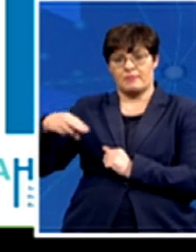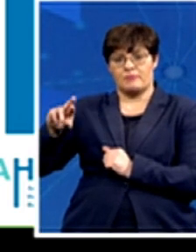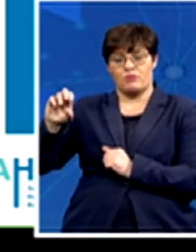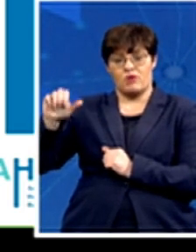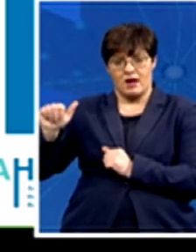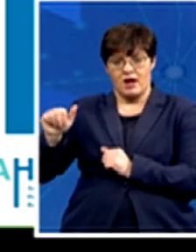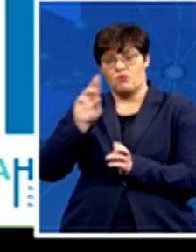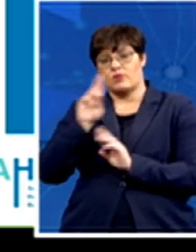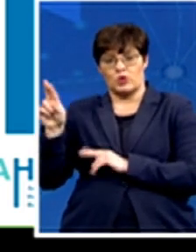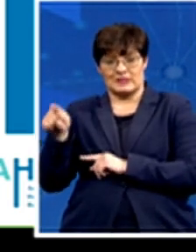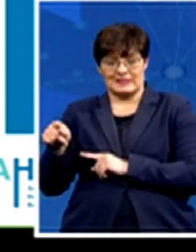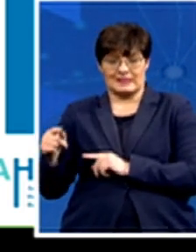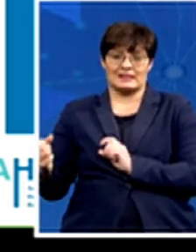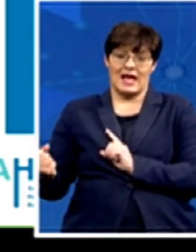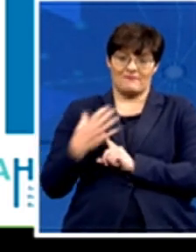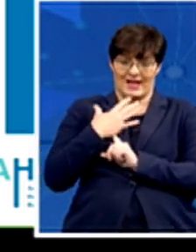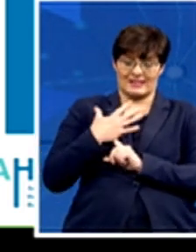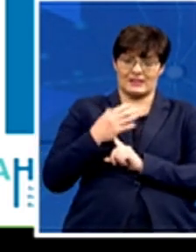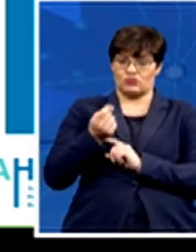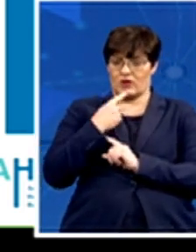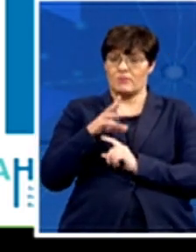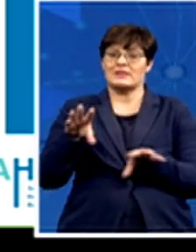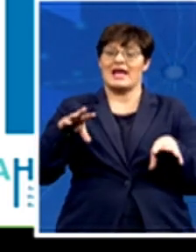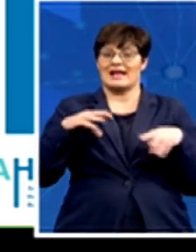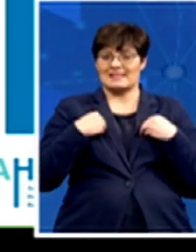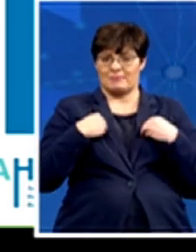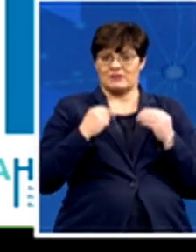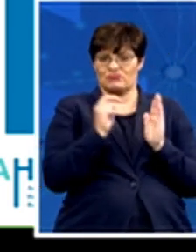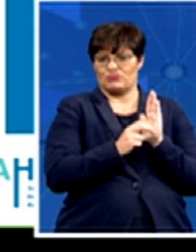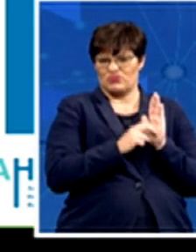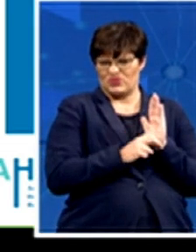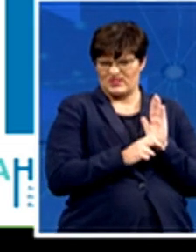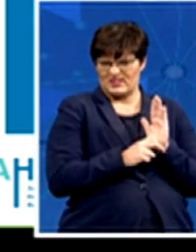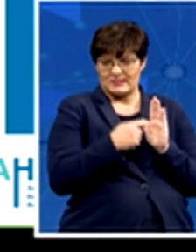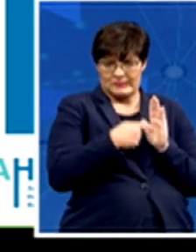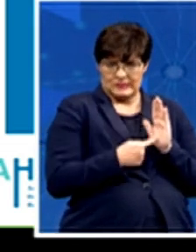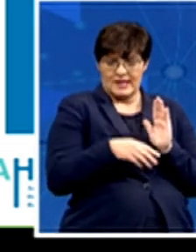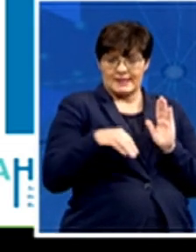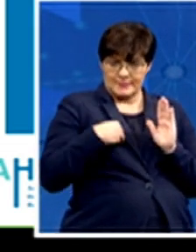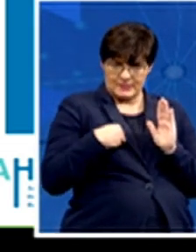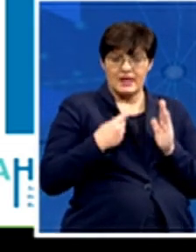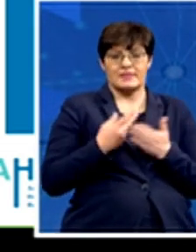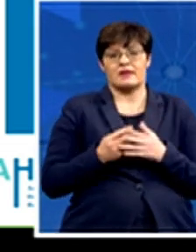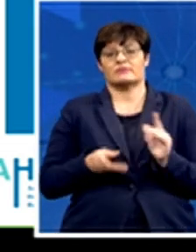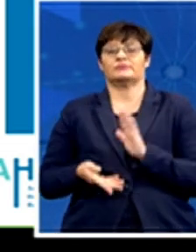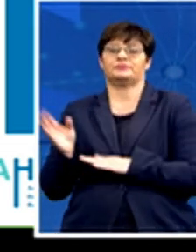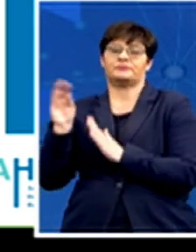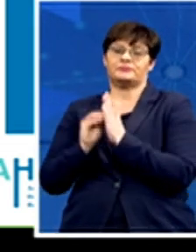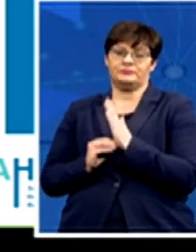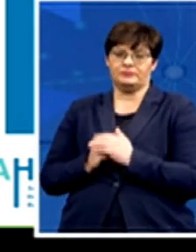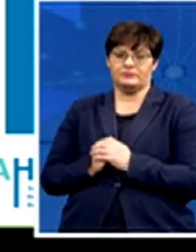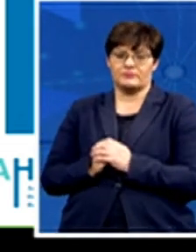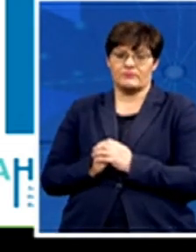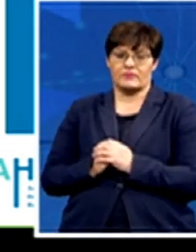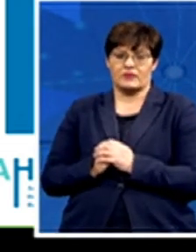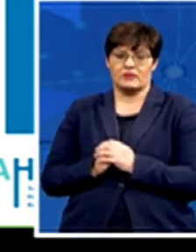to accept the conditions thereof, and then you're ready to go. Then the paper-based system, basically we've got two